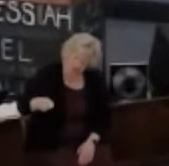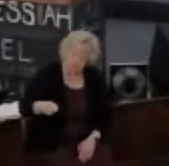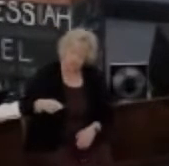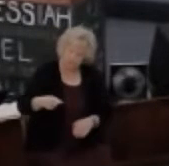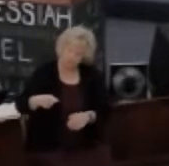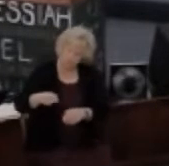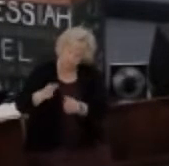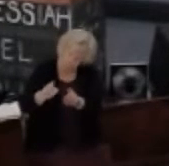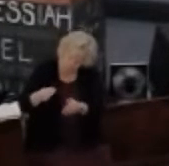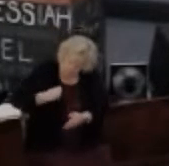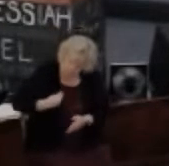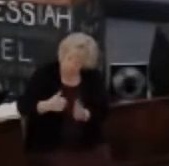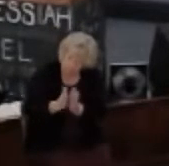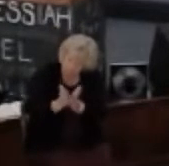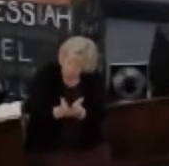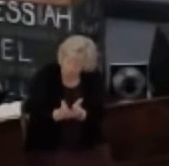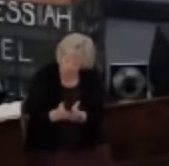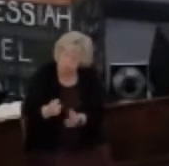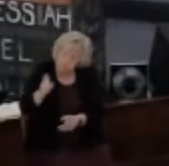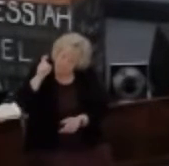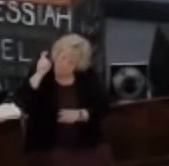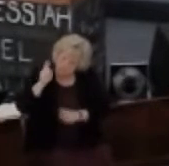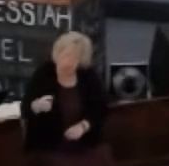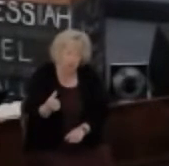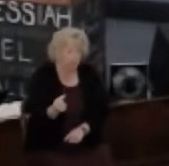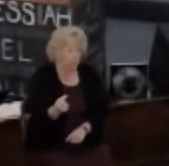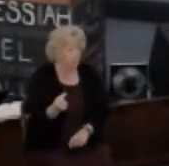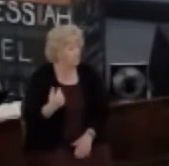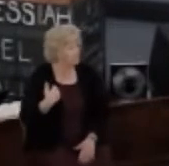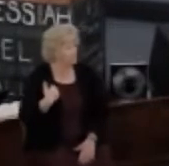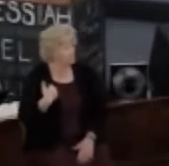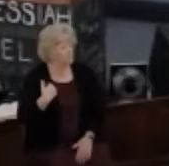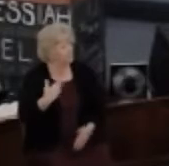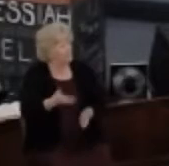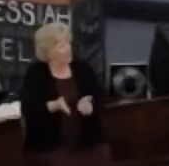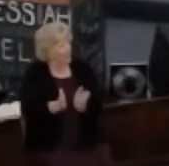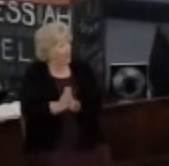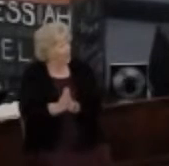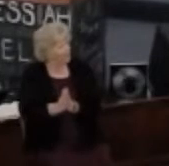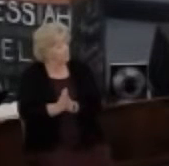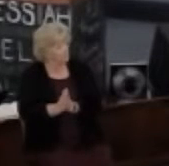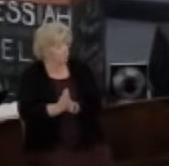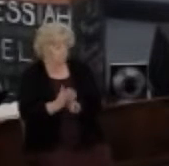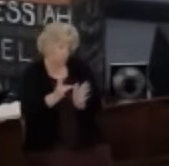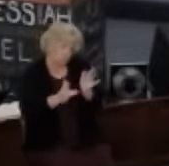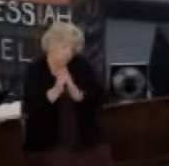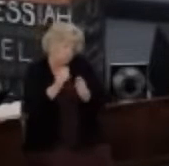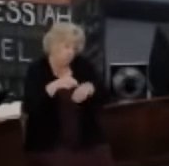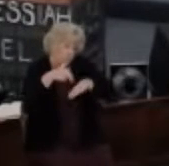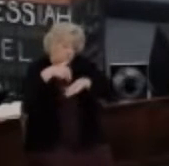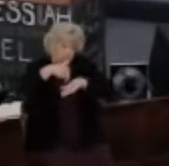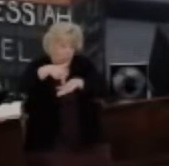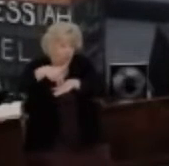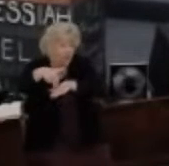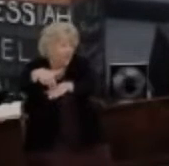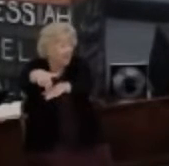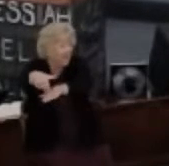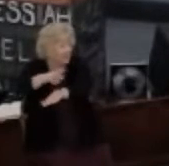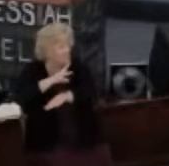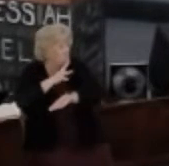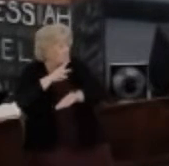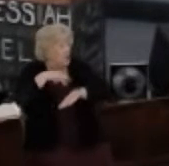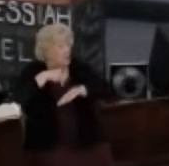out. I mean, he asks him to do it. I mean, think about this. Jesus could have just walked out on the water without any use of a boat at all, but he